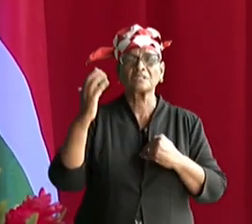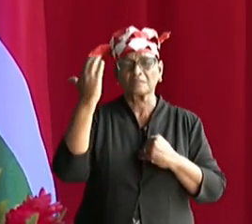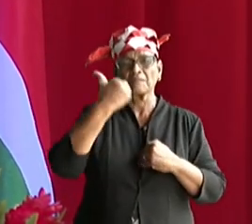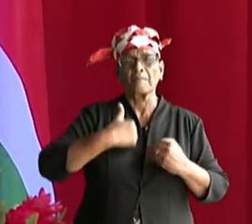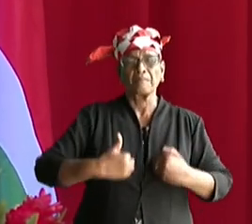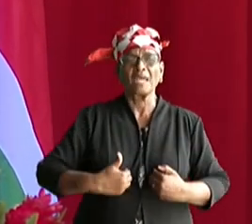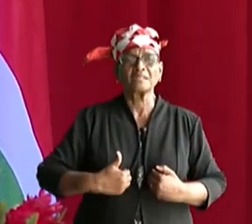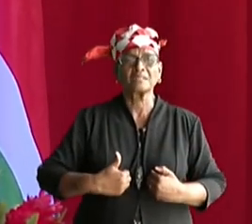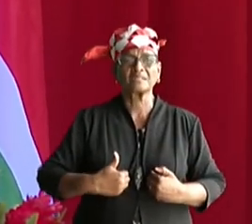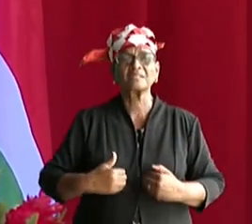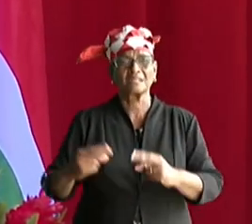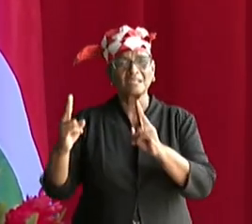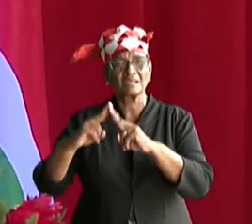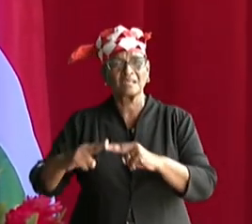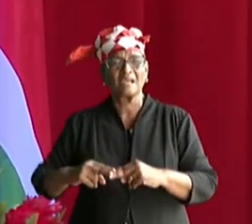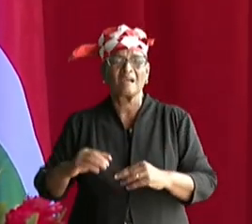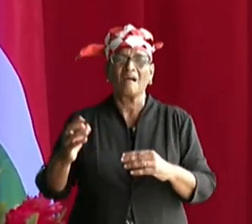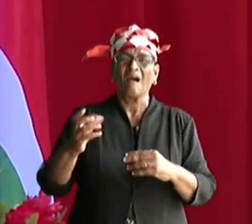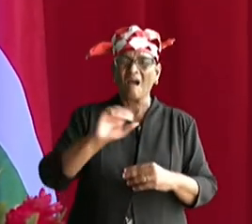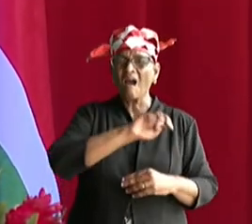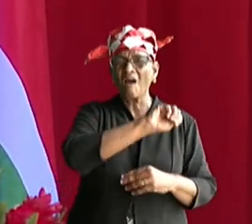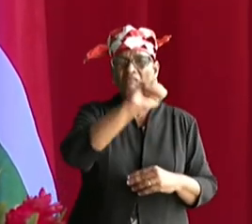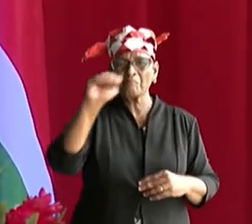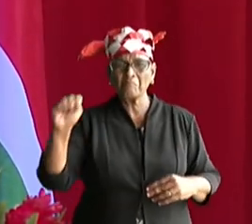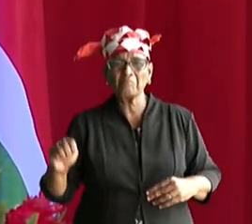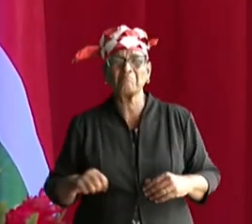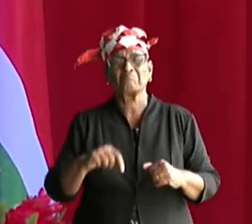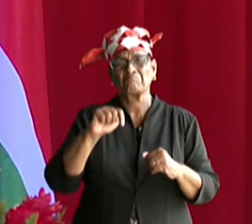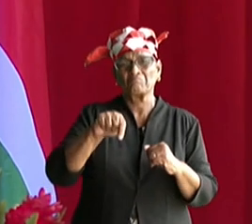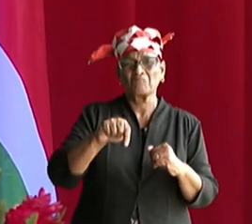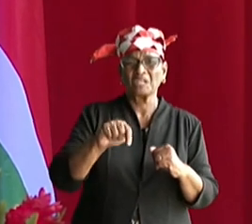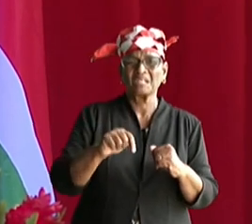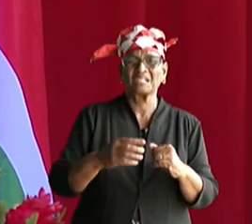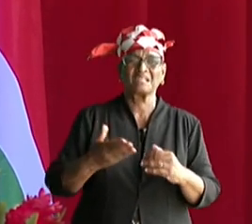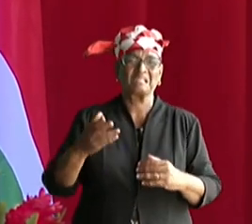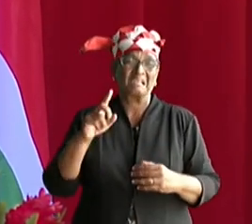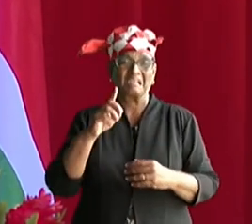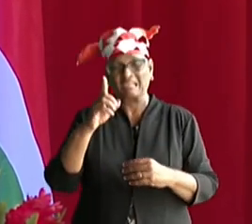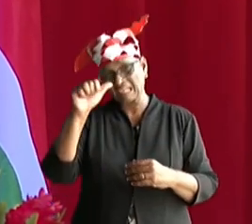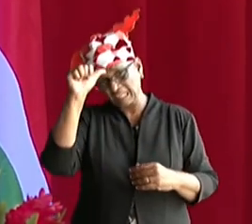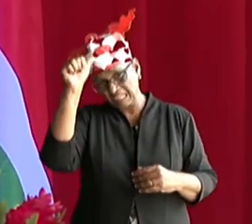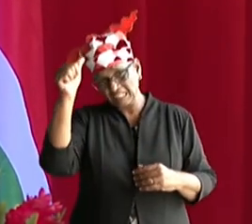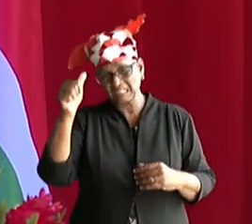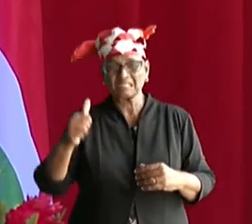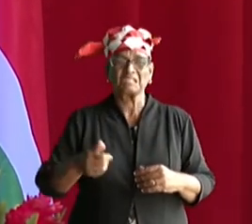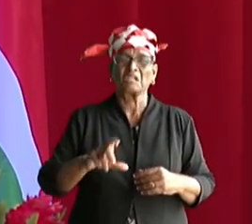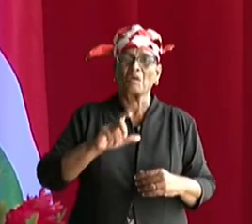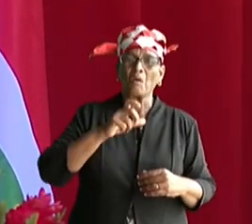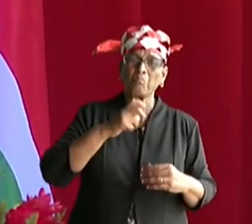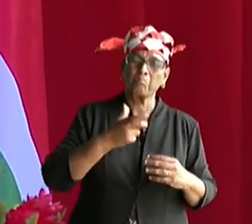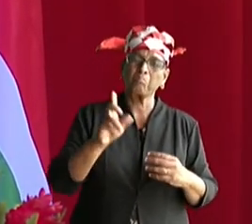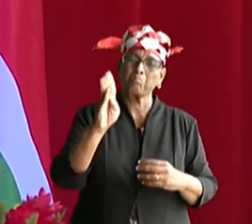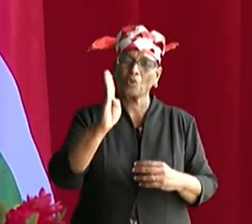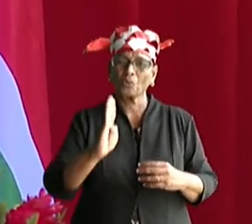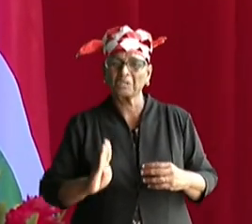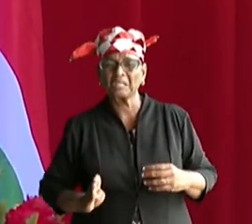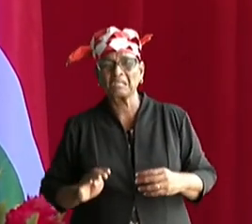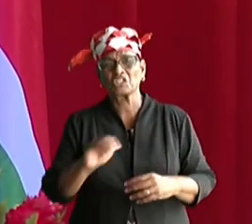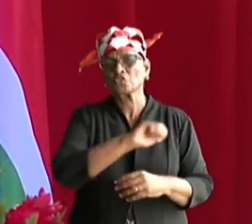indigenous, Africans, Maroon, East Indian, Portuguese,